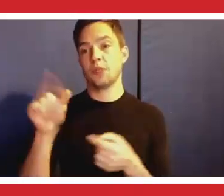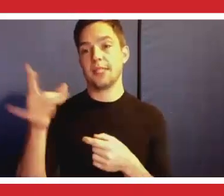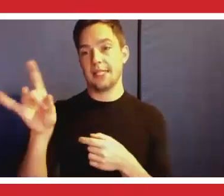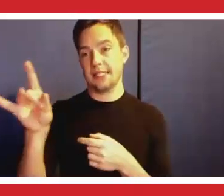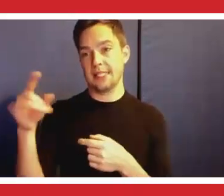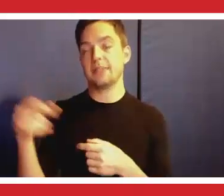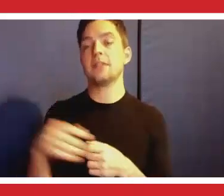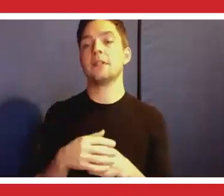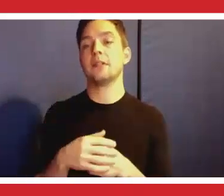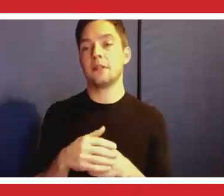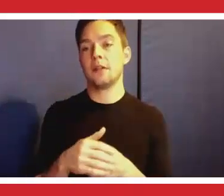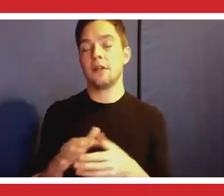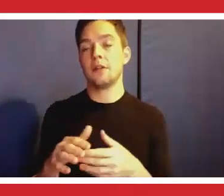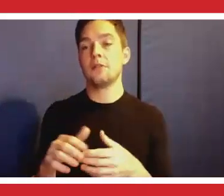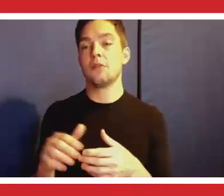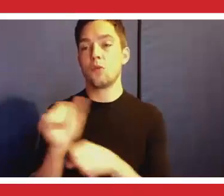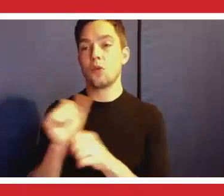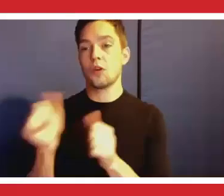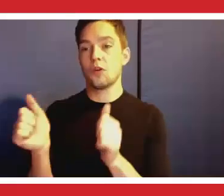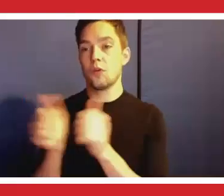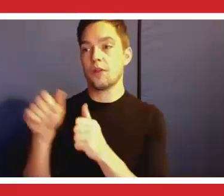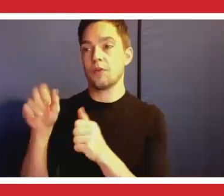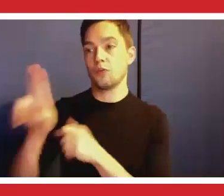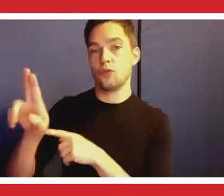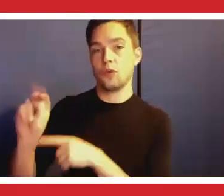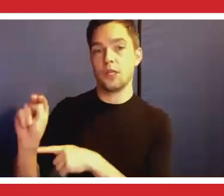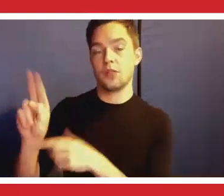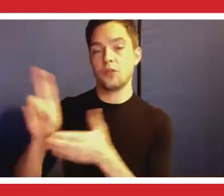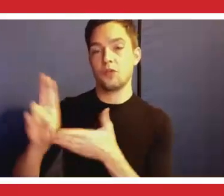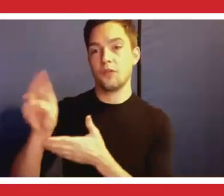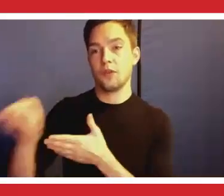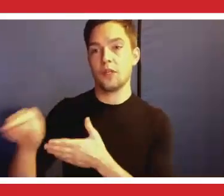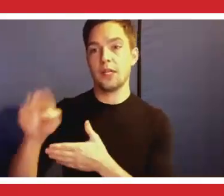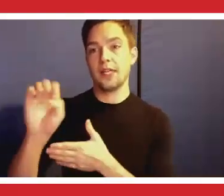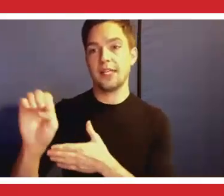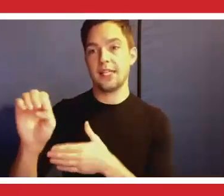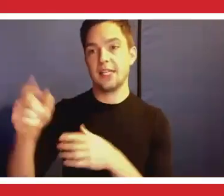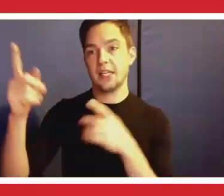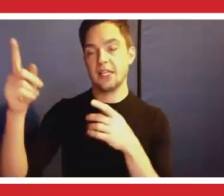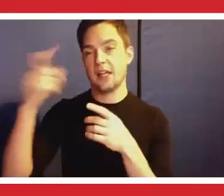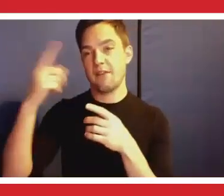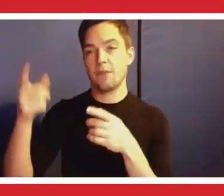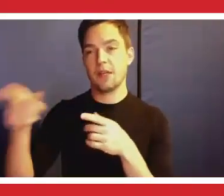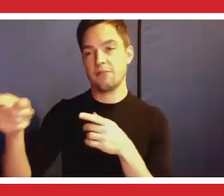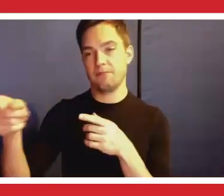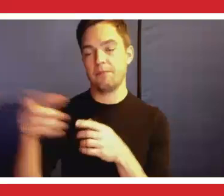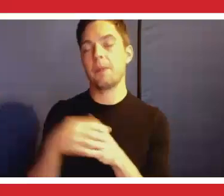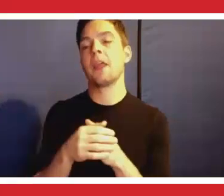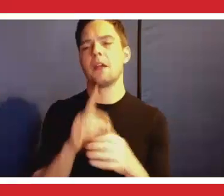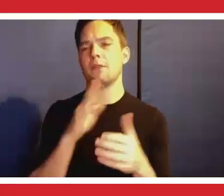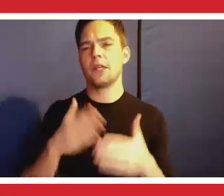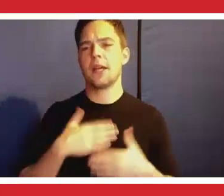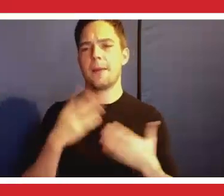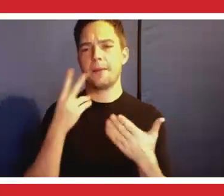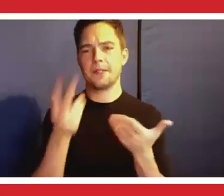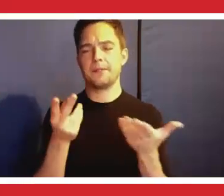in partnership with the United Nations University eGov. And I'm very happy to see that our